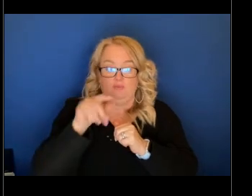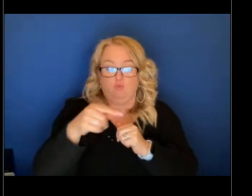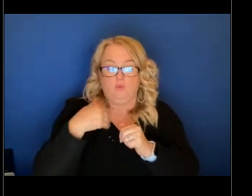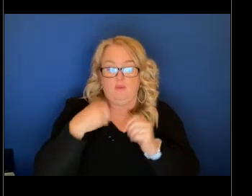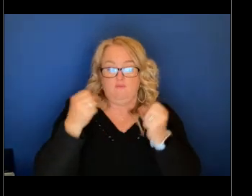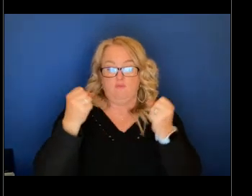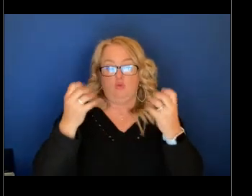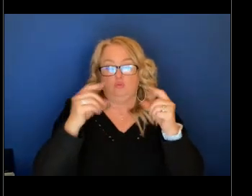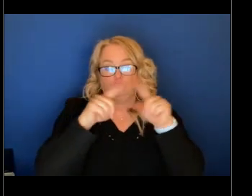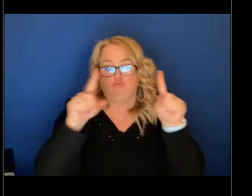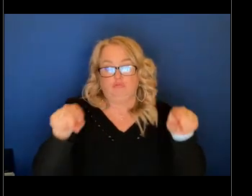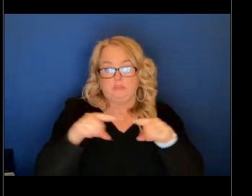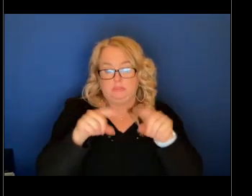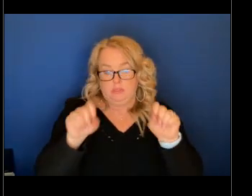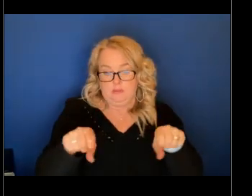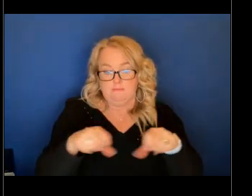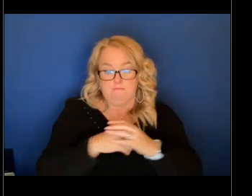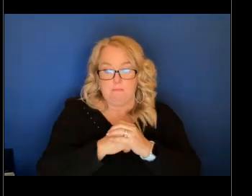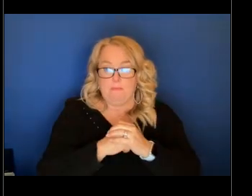multiple screens.